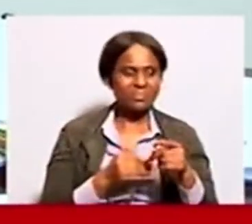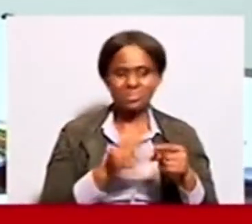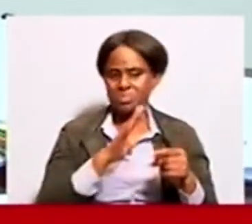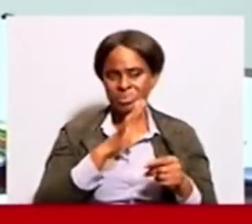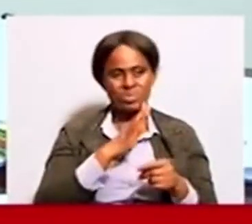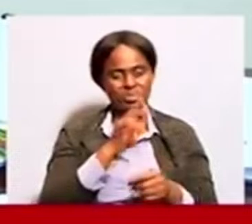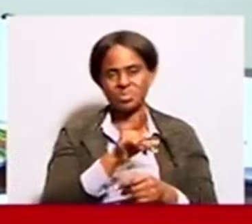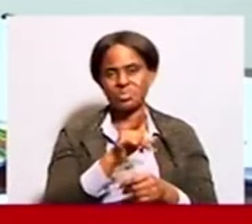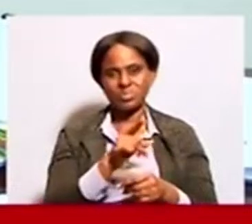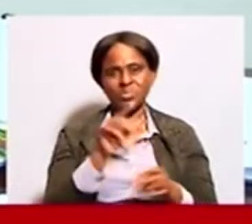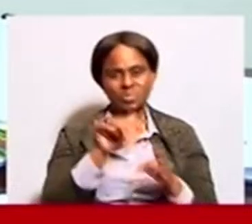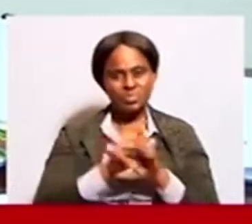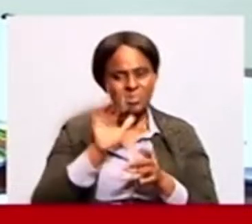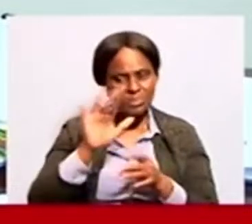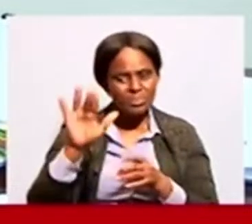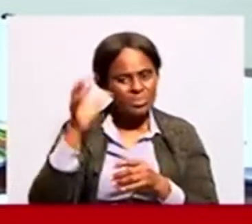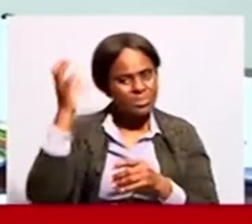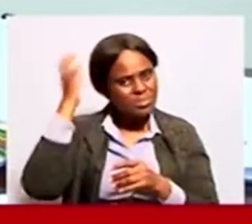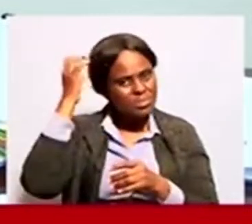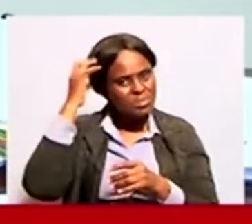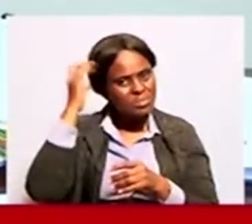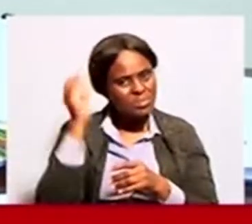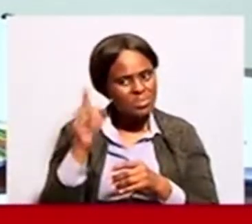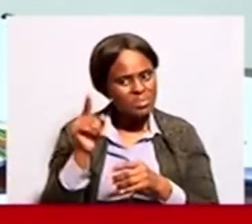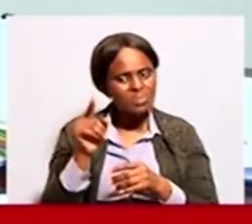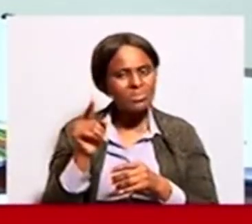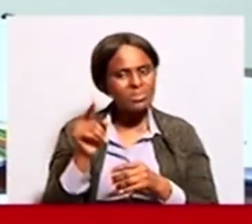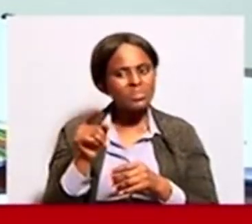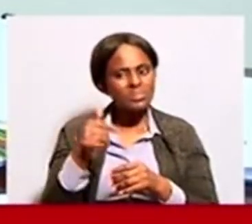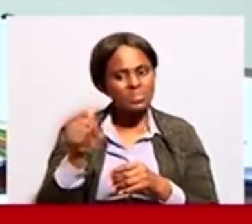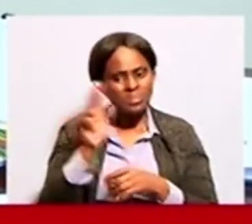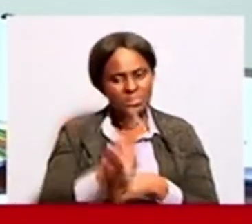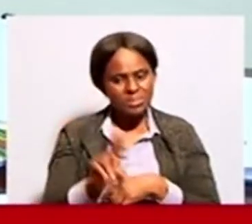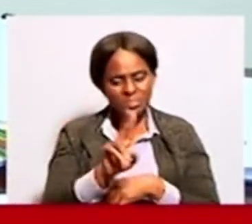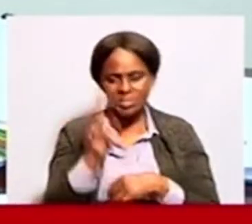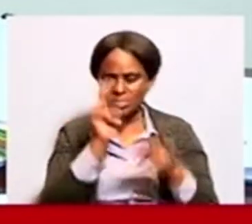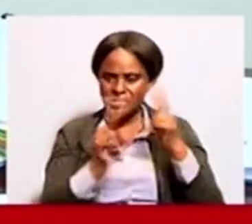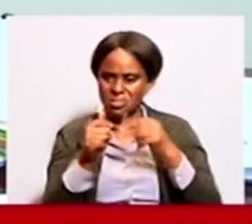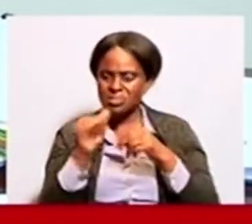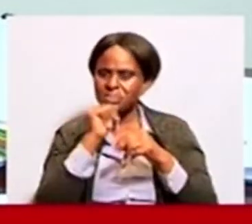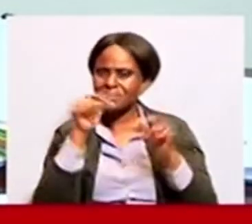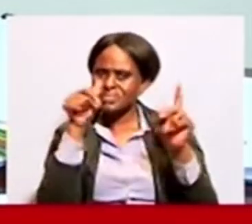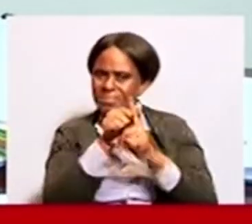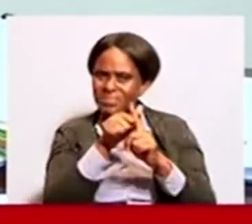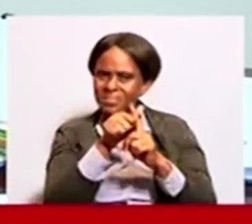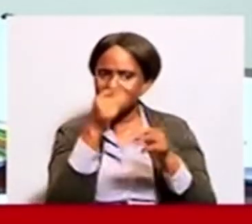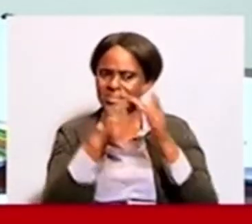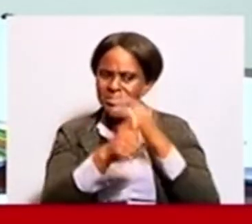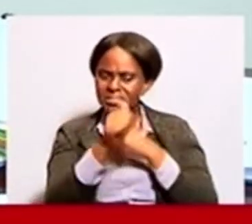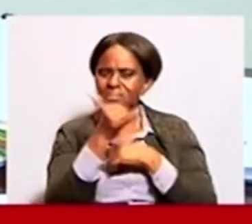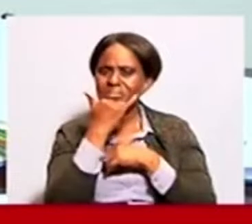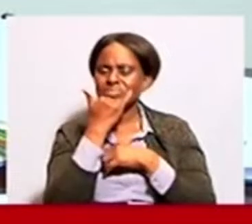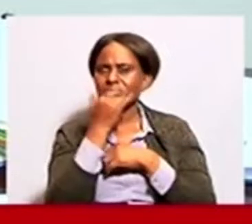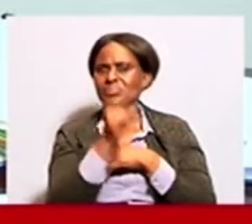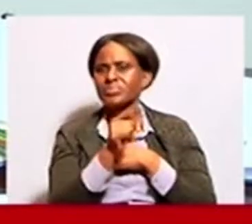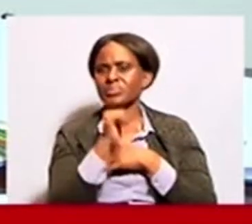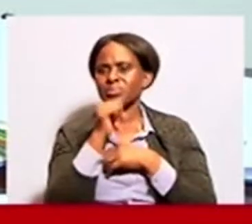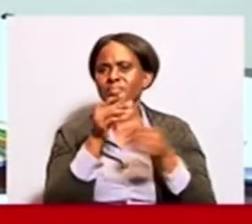anywhere. So in your main occasions that you have visited, you could not detect that what they are doing was not the right thing.